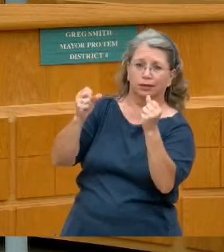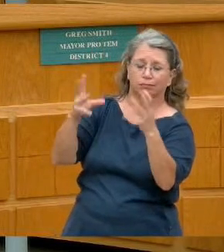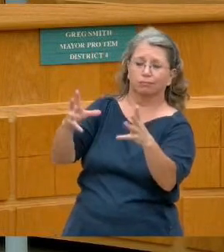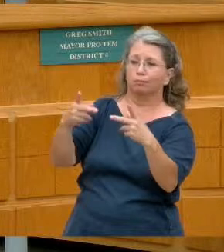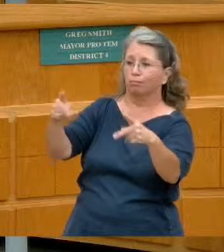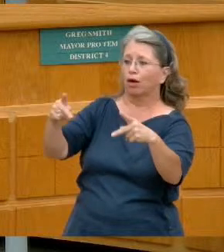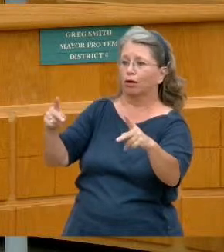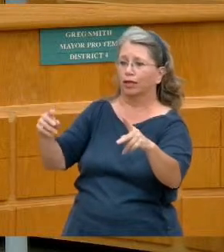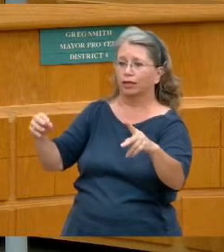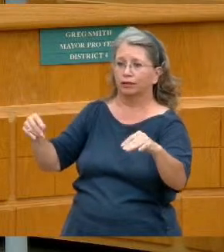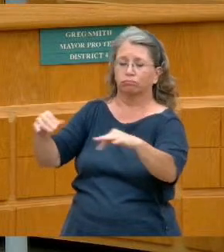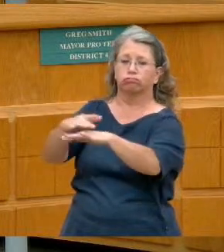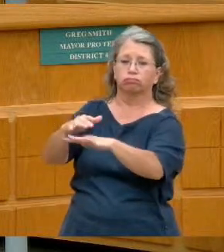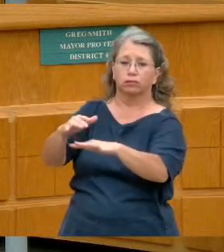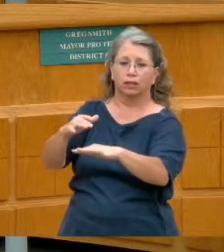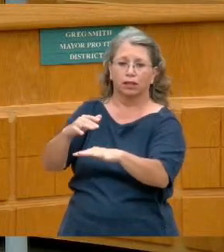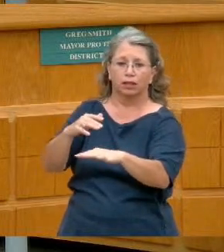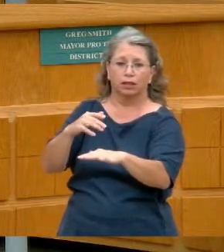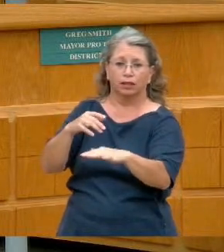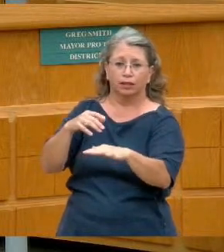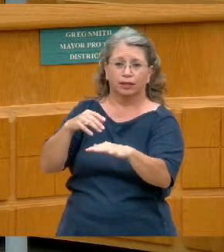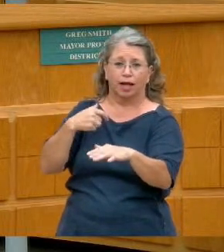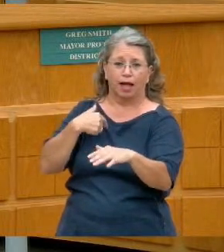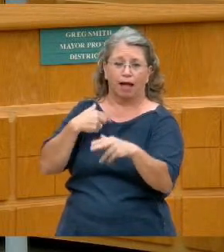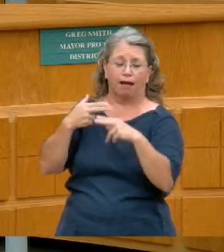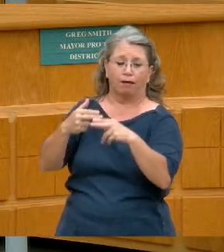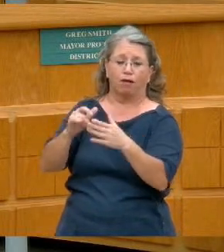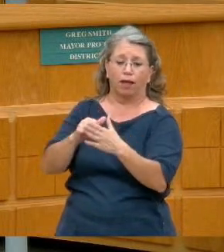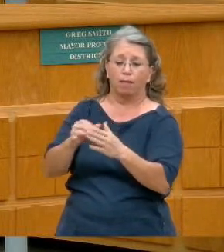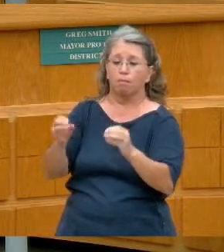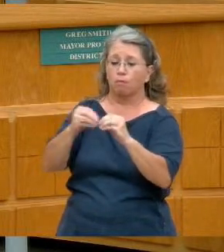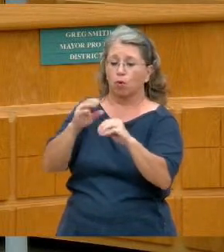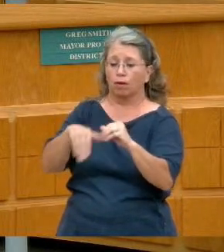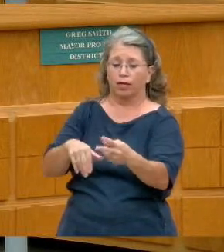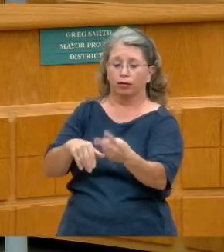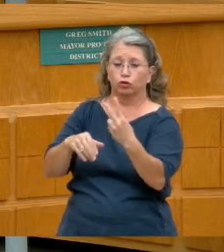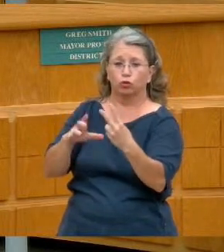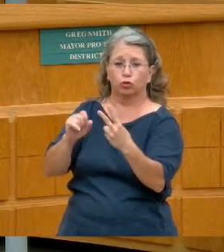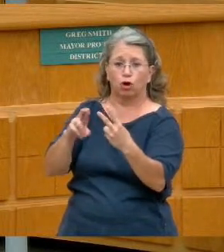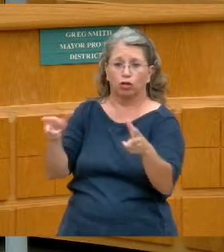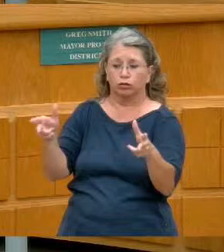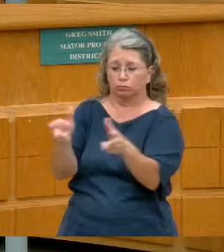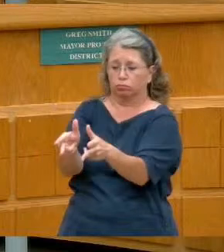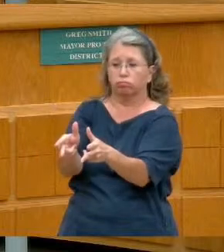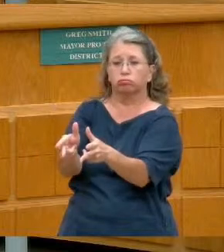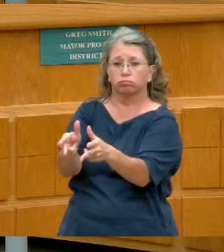on, which I define as more than 2 cars together, sharing the same area.